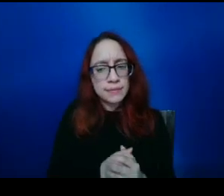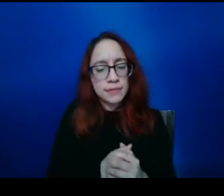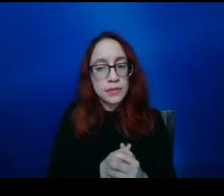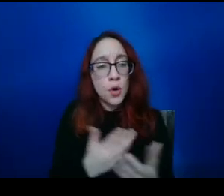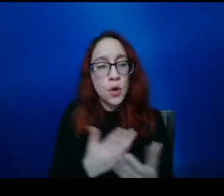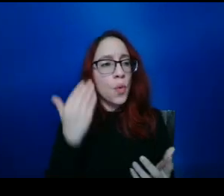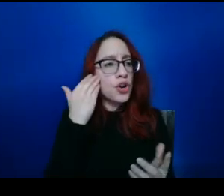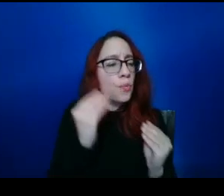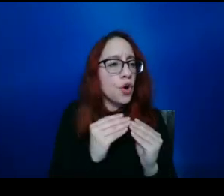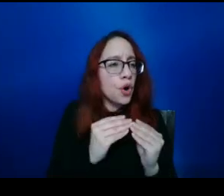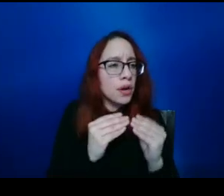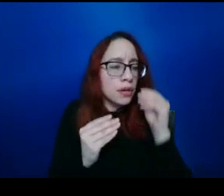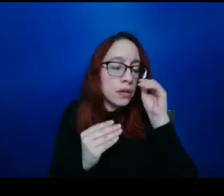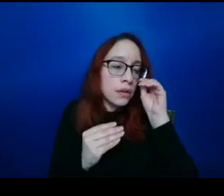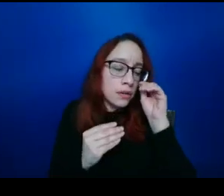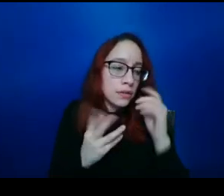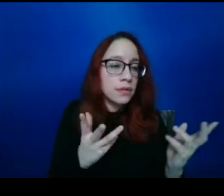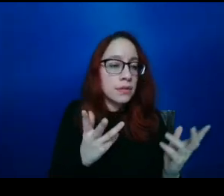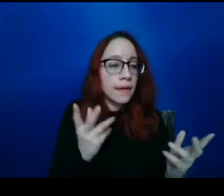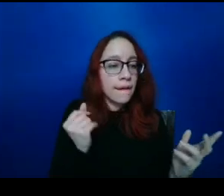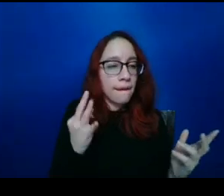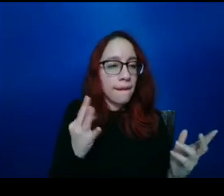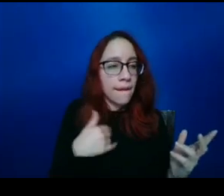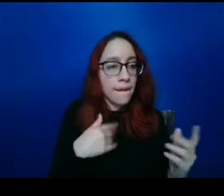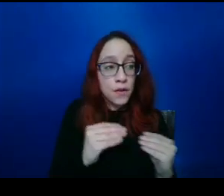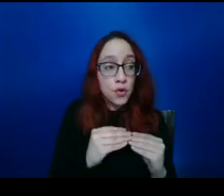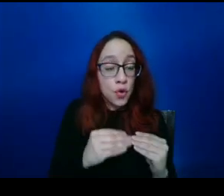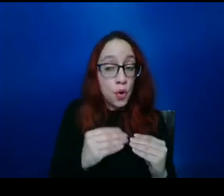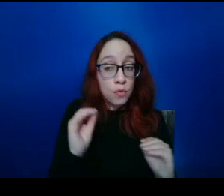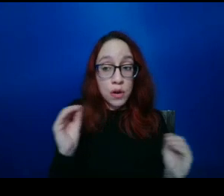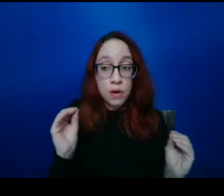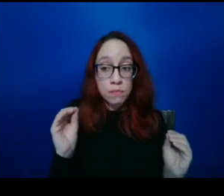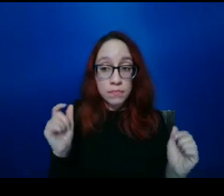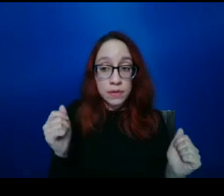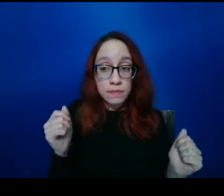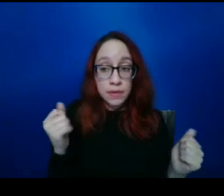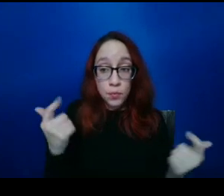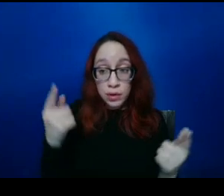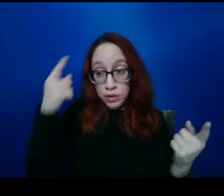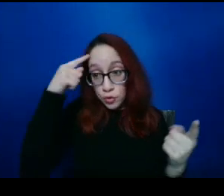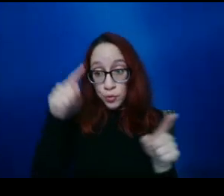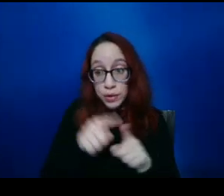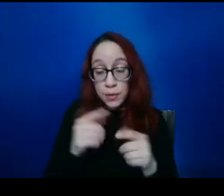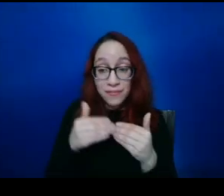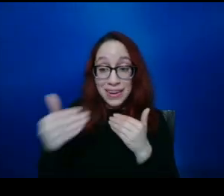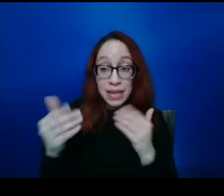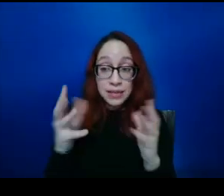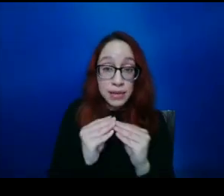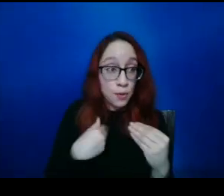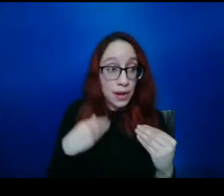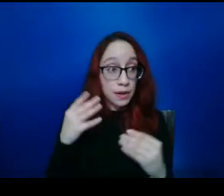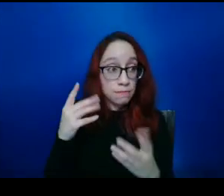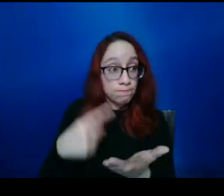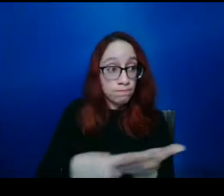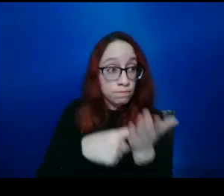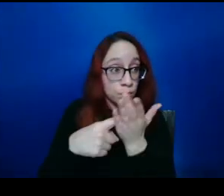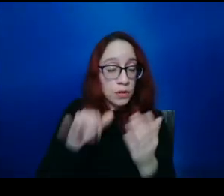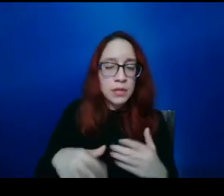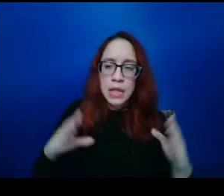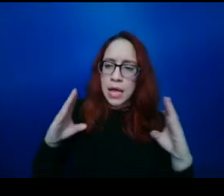want to know more. So if there's no objection from my colleagues, I'd like to have that discussion next meeting. Sure. Okay.